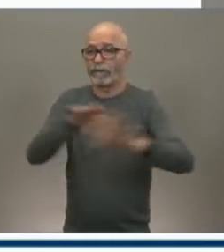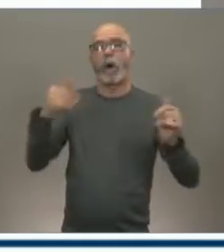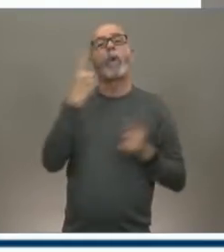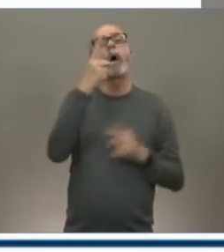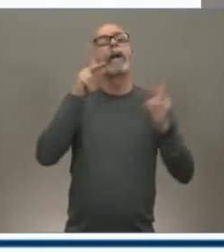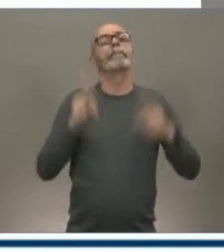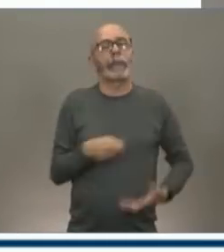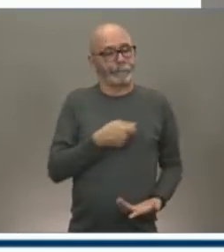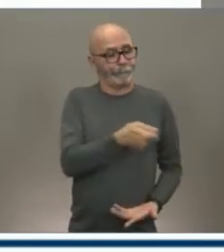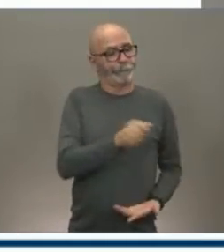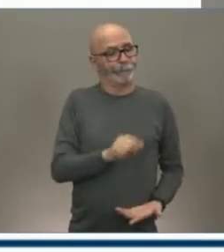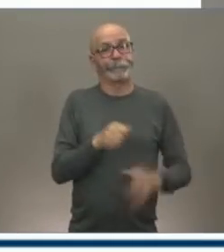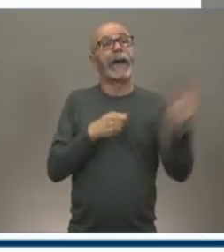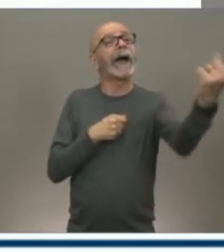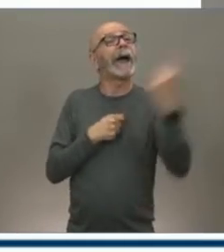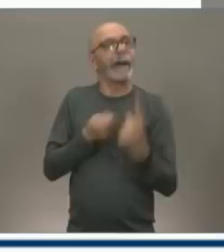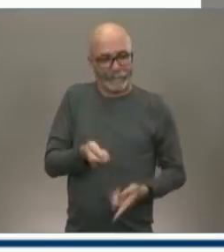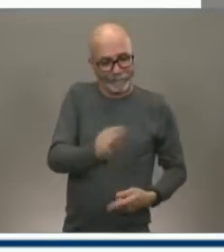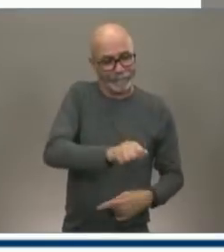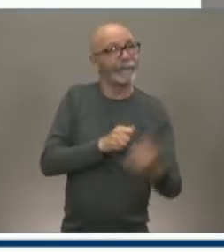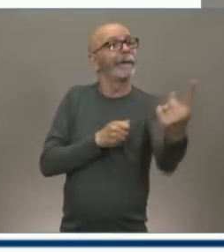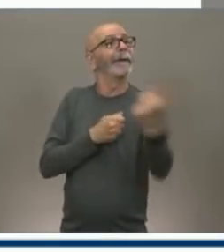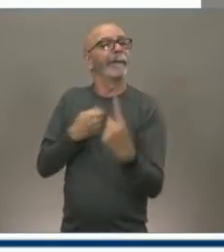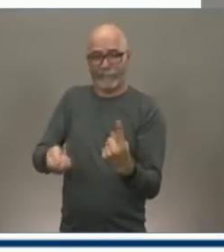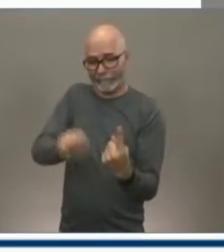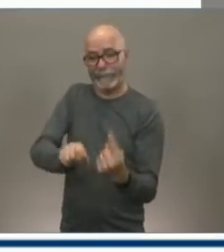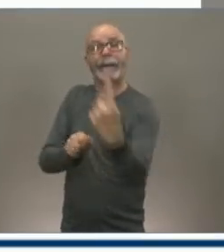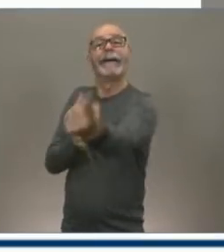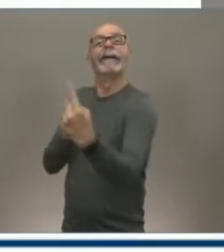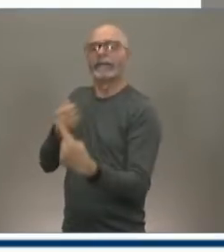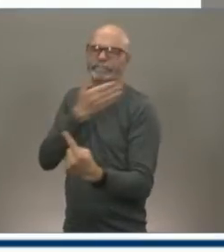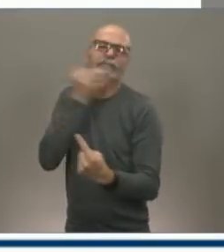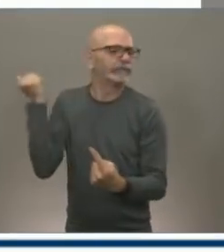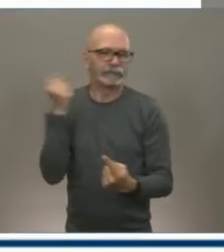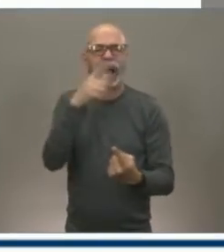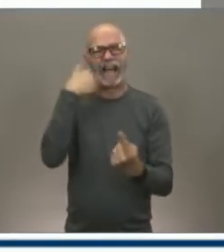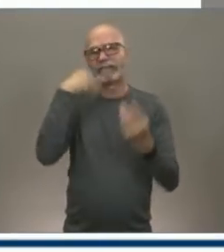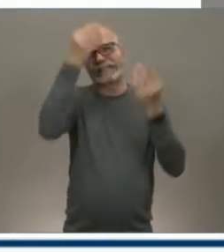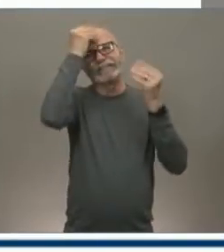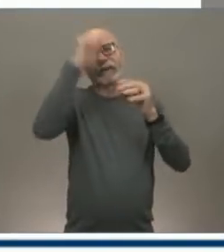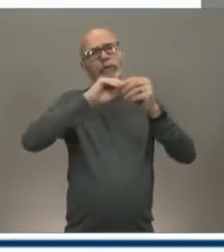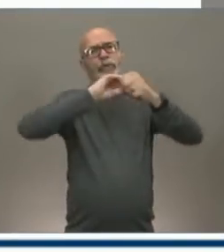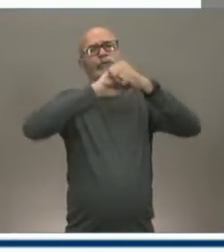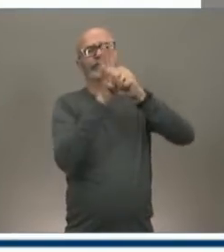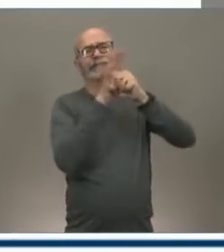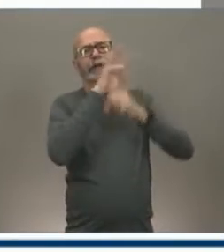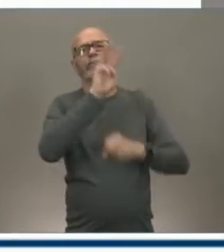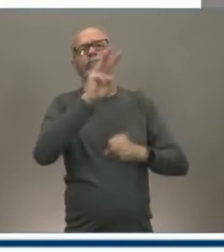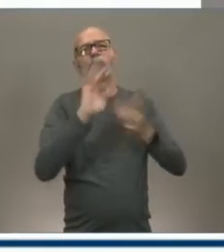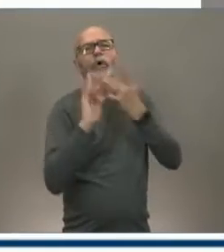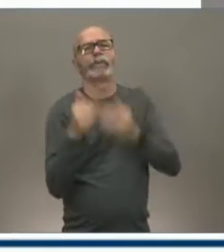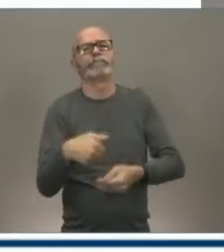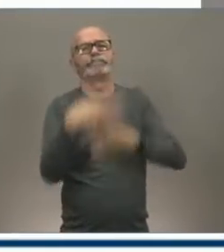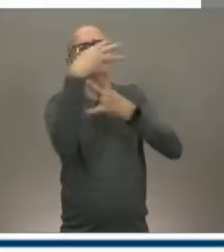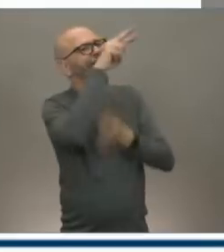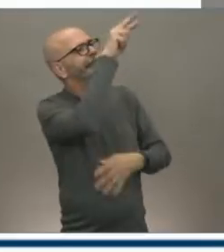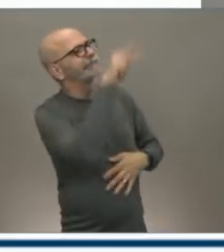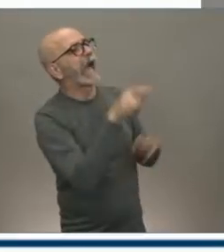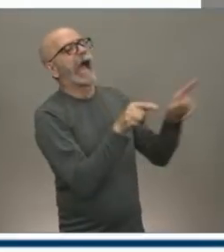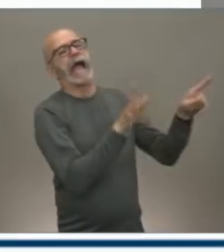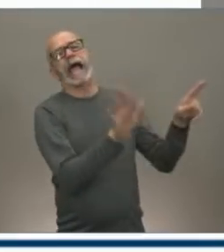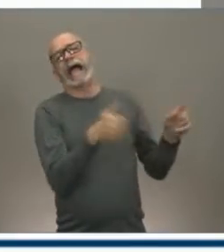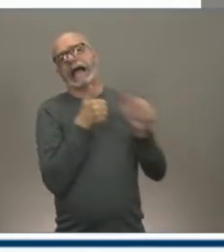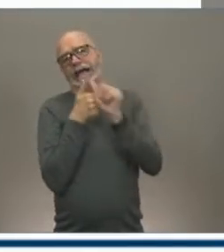more information up on our on our coronavirus website around holiday preparations. I also want to remind people